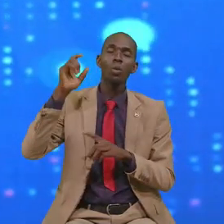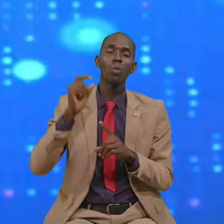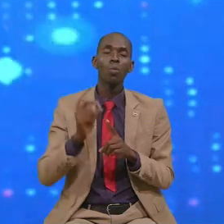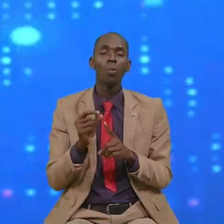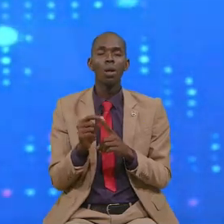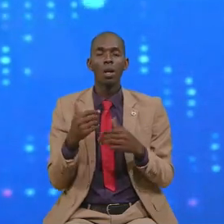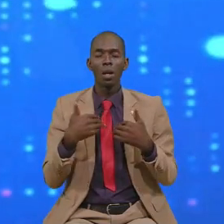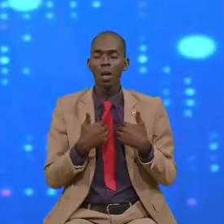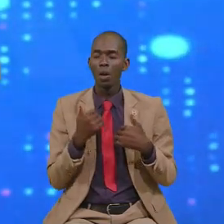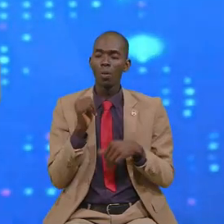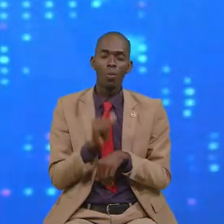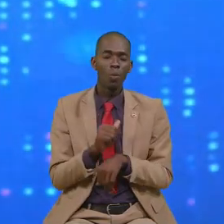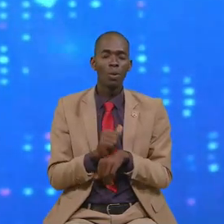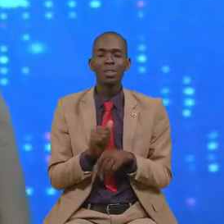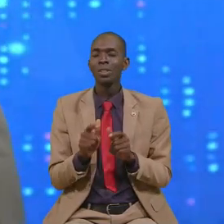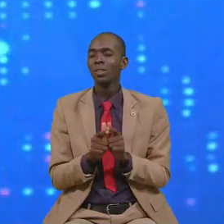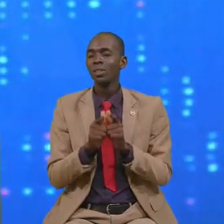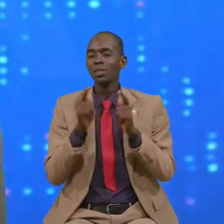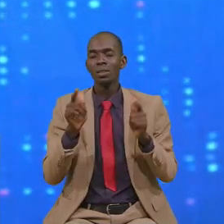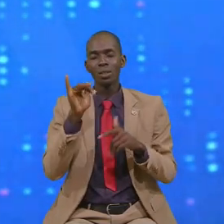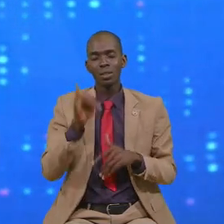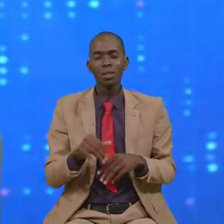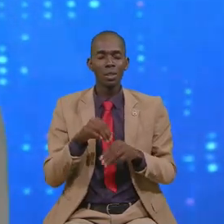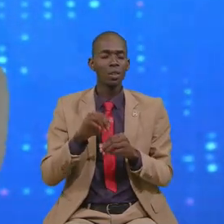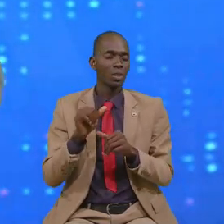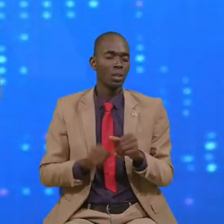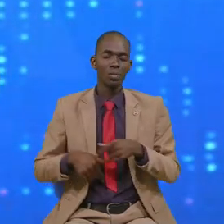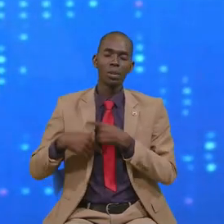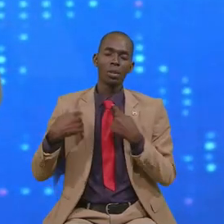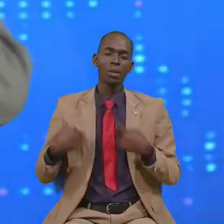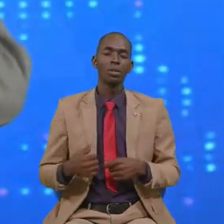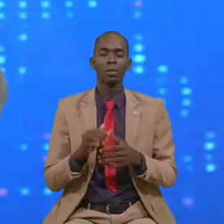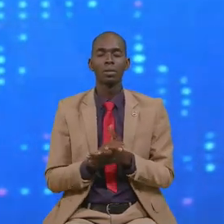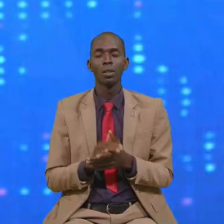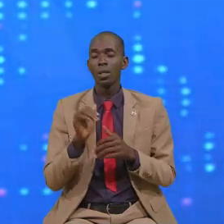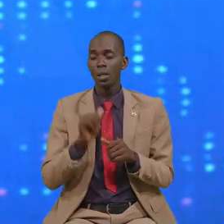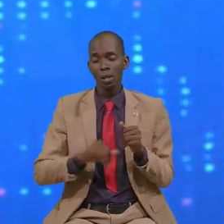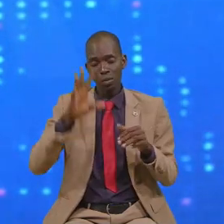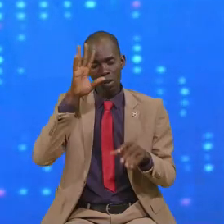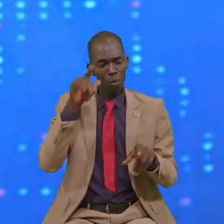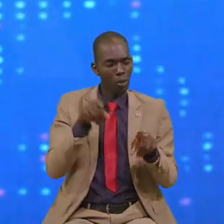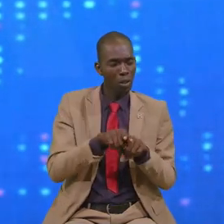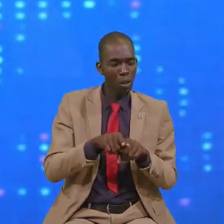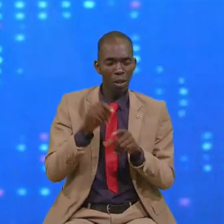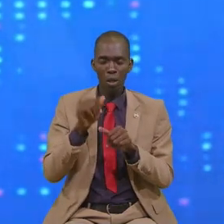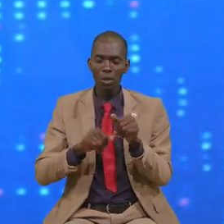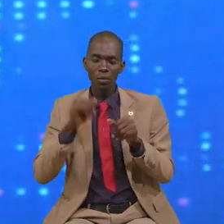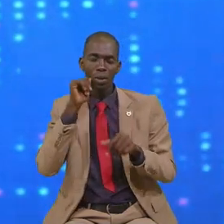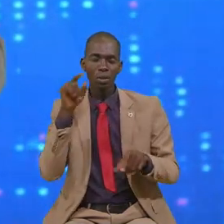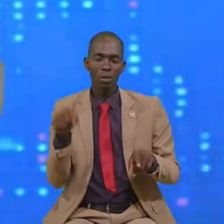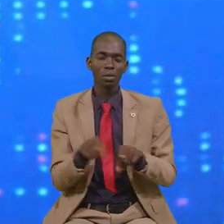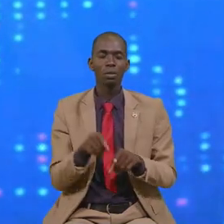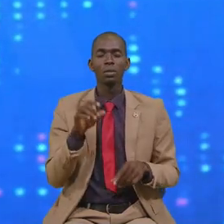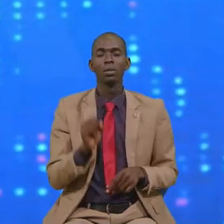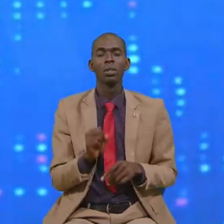worked effectually in every heart. Every brother, every sister,